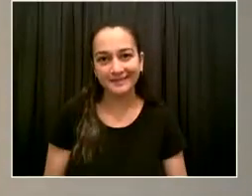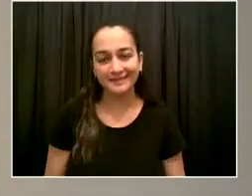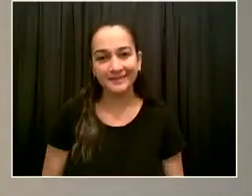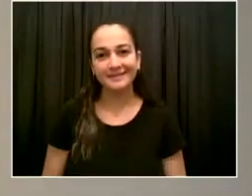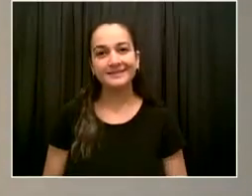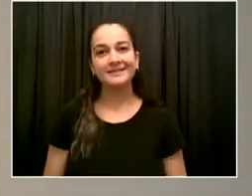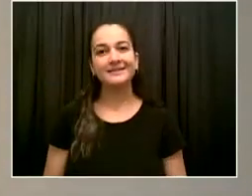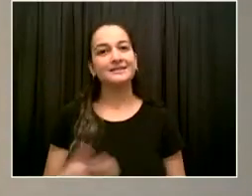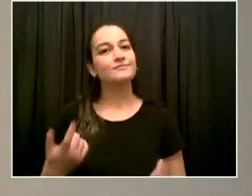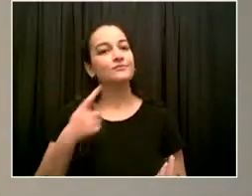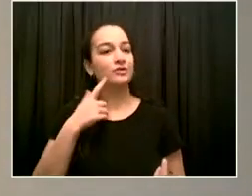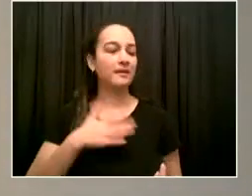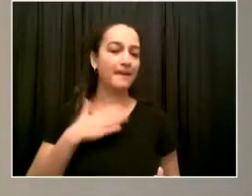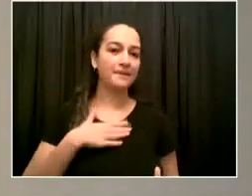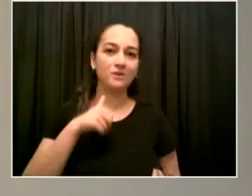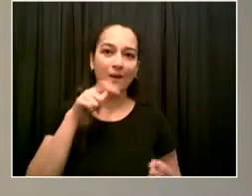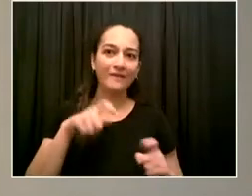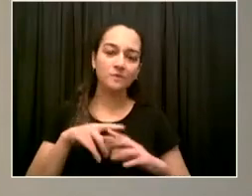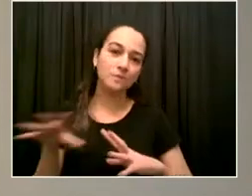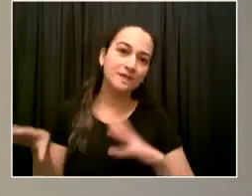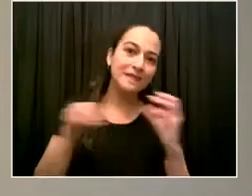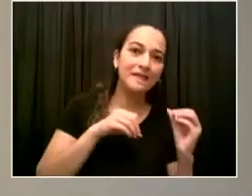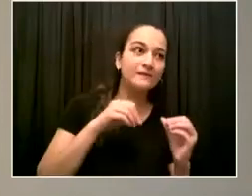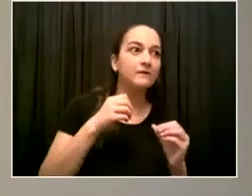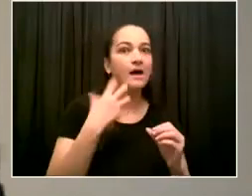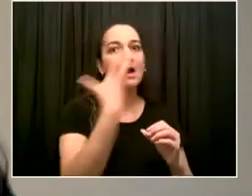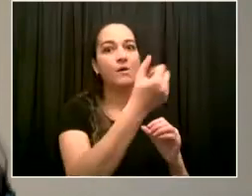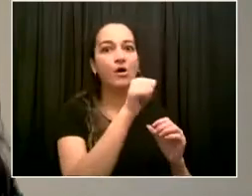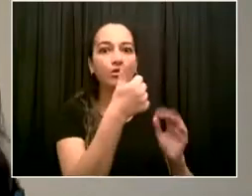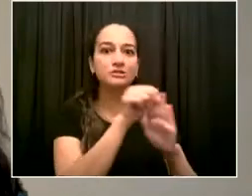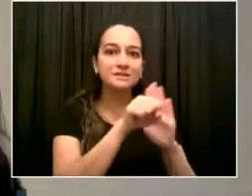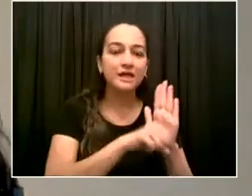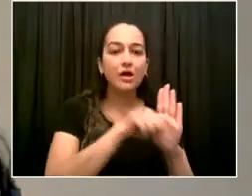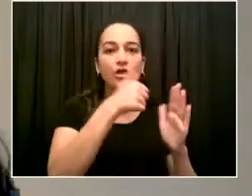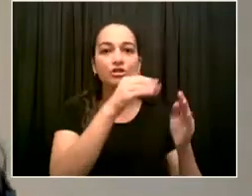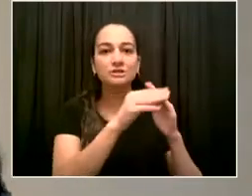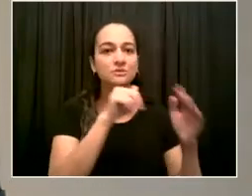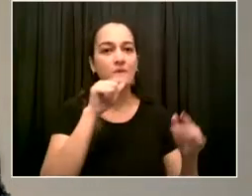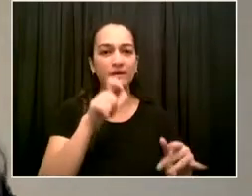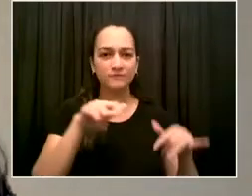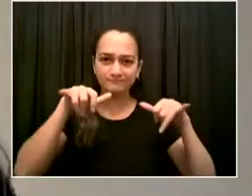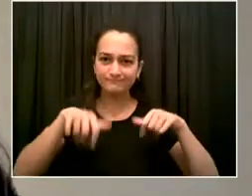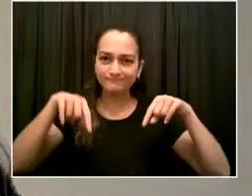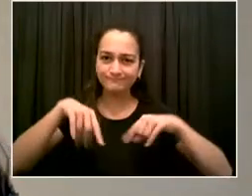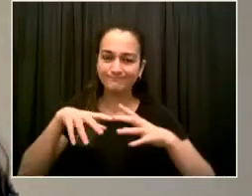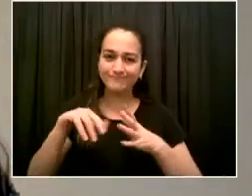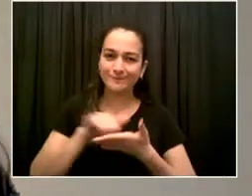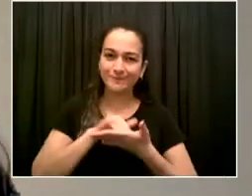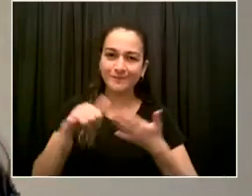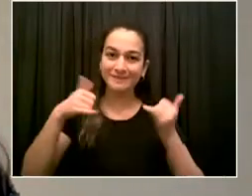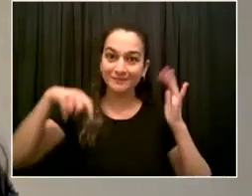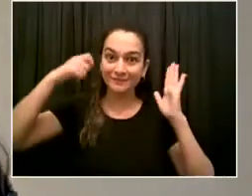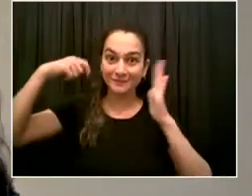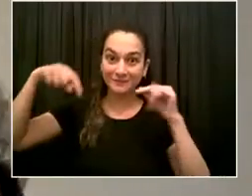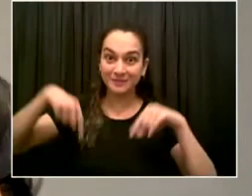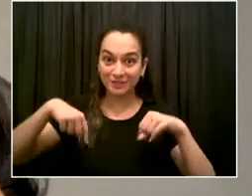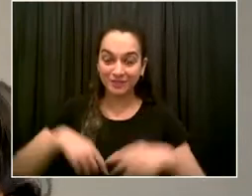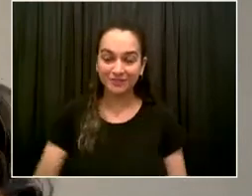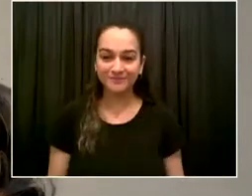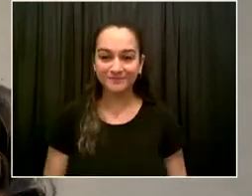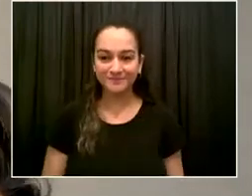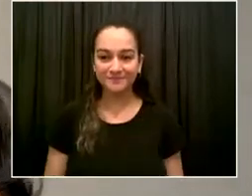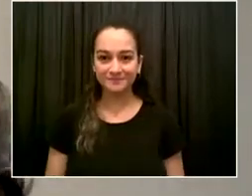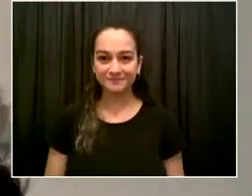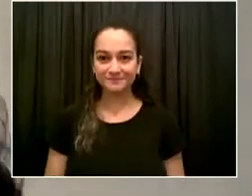that through this entire, I got a shout out to the New York Health and Hospitals, the New York Health Department, and